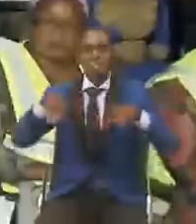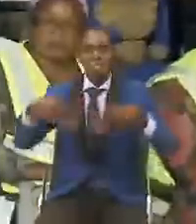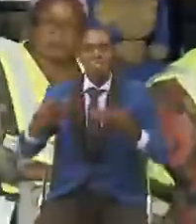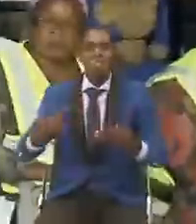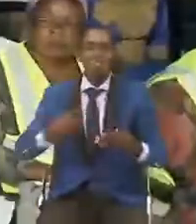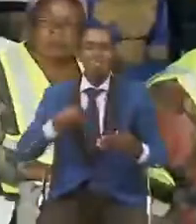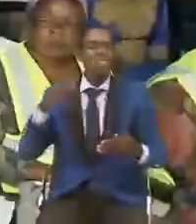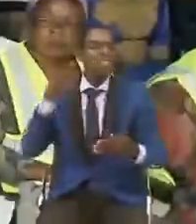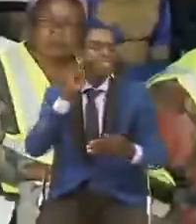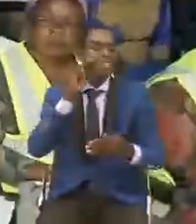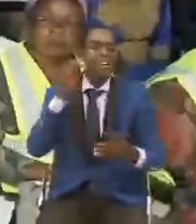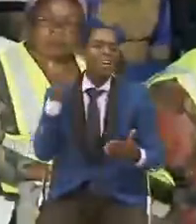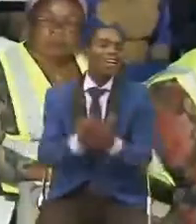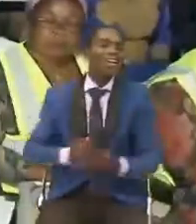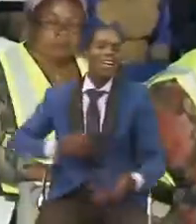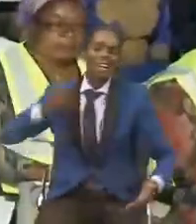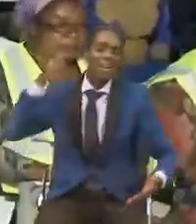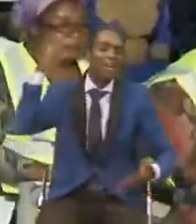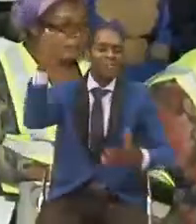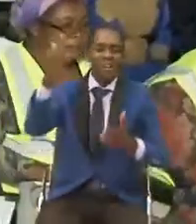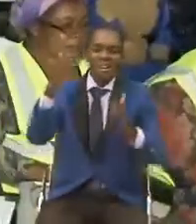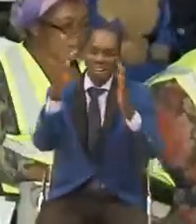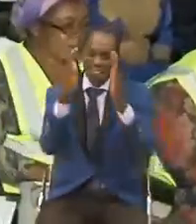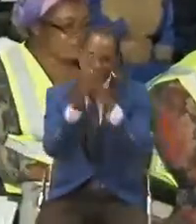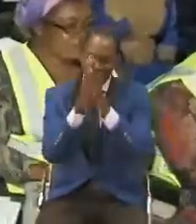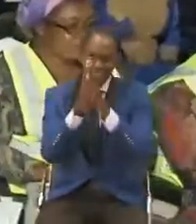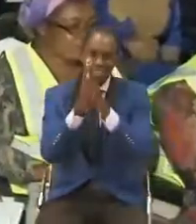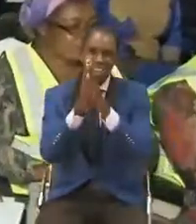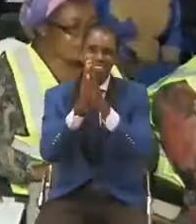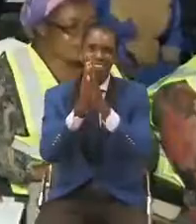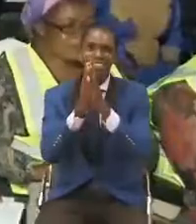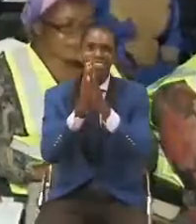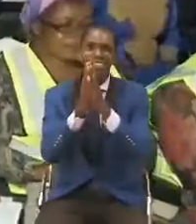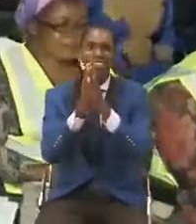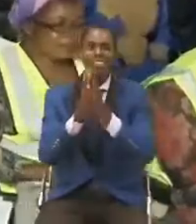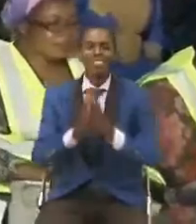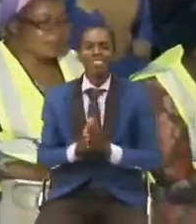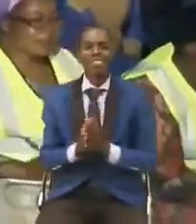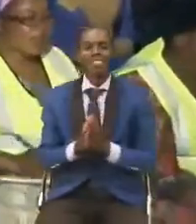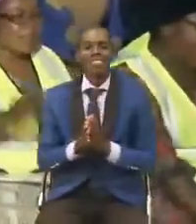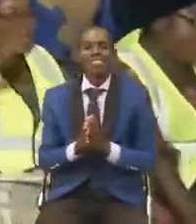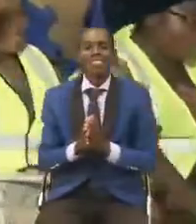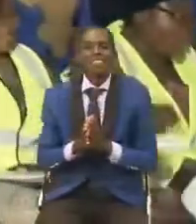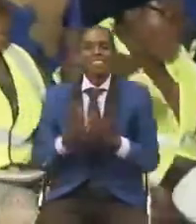Good, that's Port Harcourt Rivers, amen. Give me Nigerian amen now.